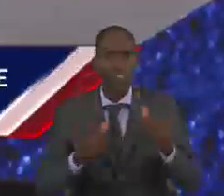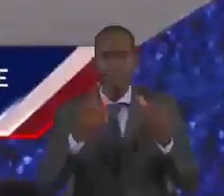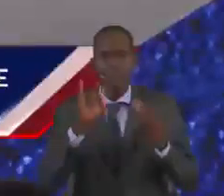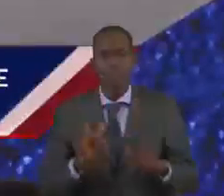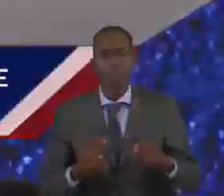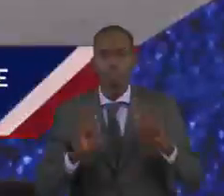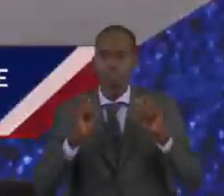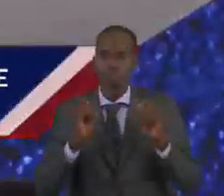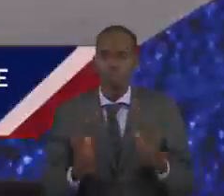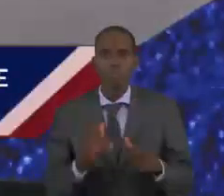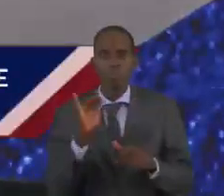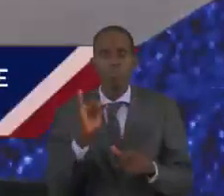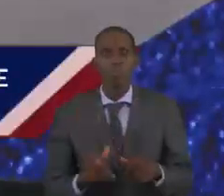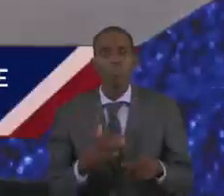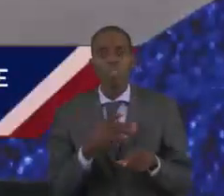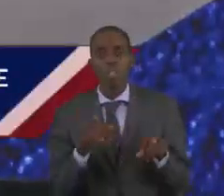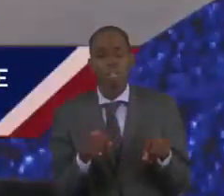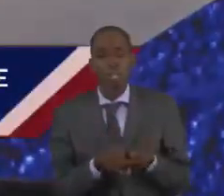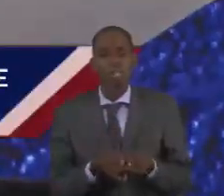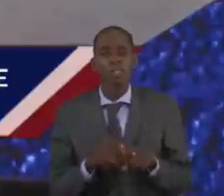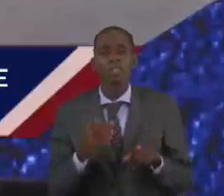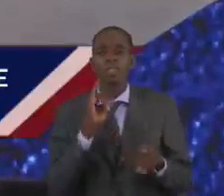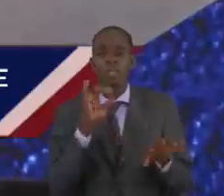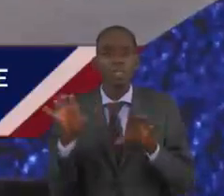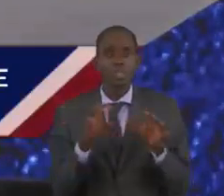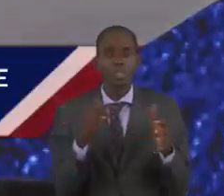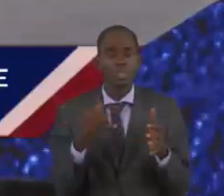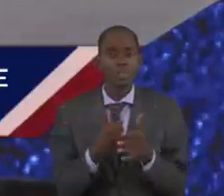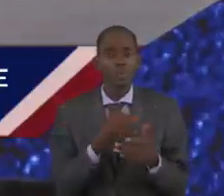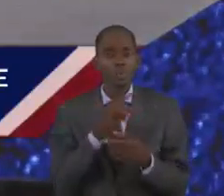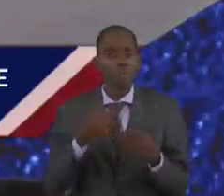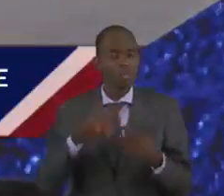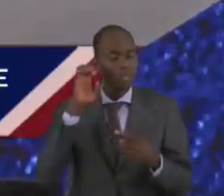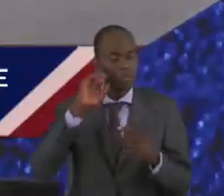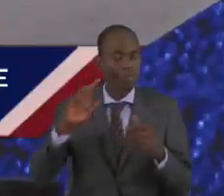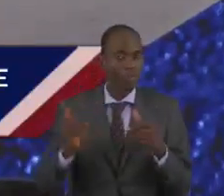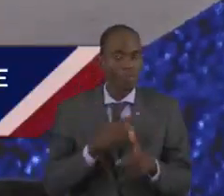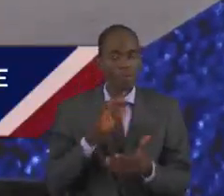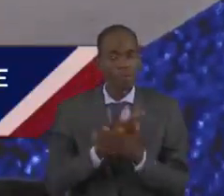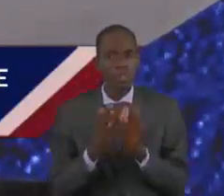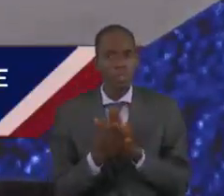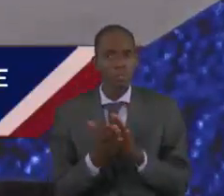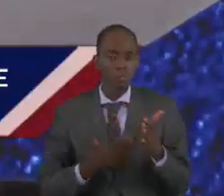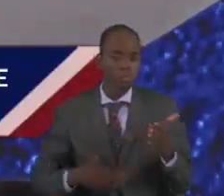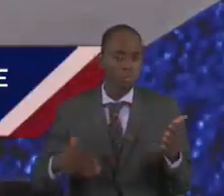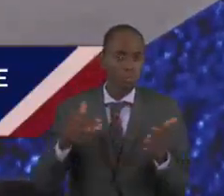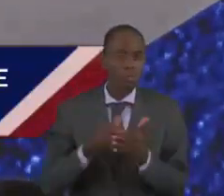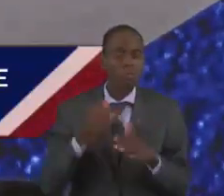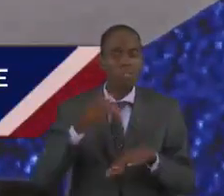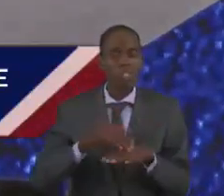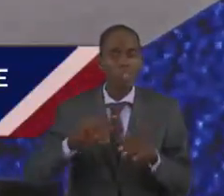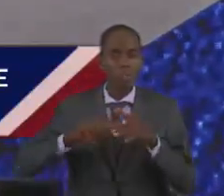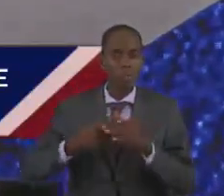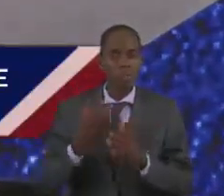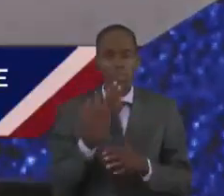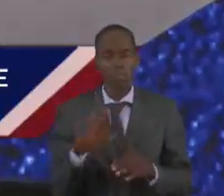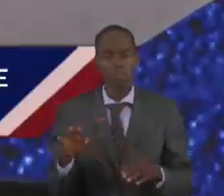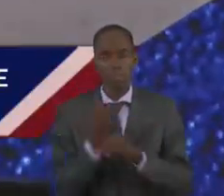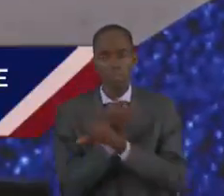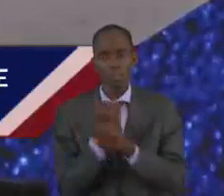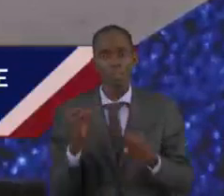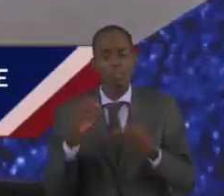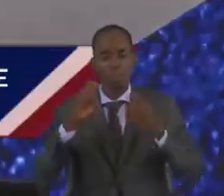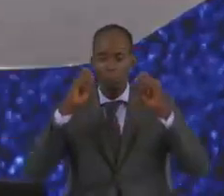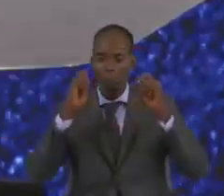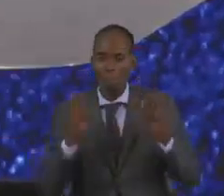immediately, at the beginning of his Christian life, at the beginning of conversion, at the beginning at salvation immediately,